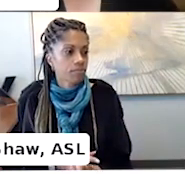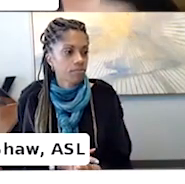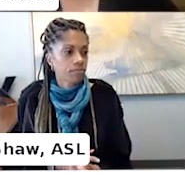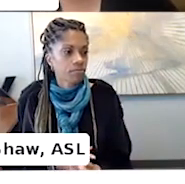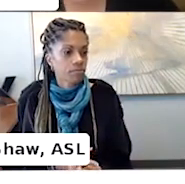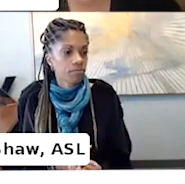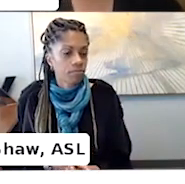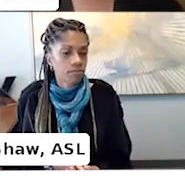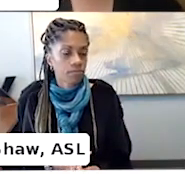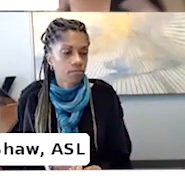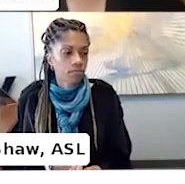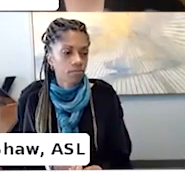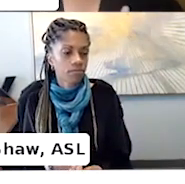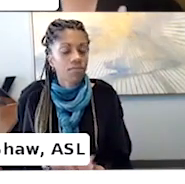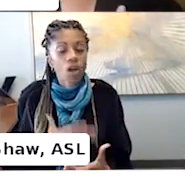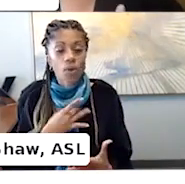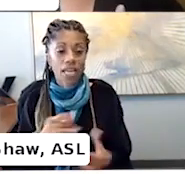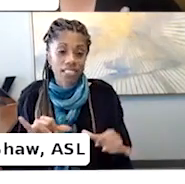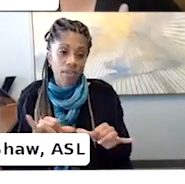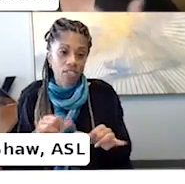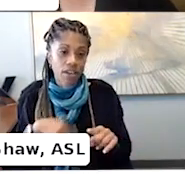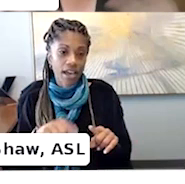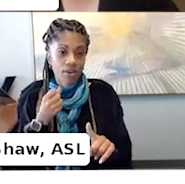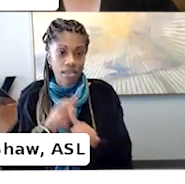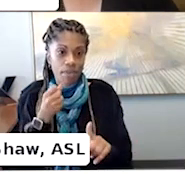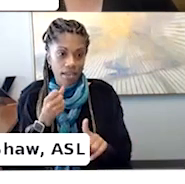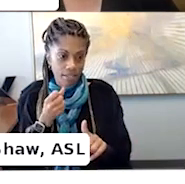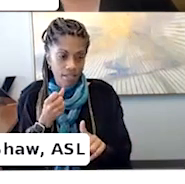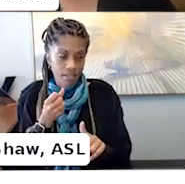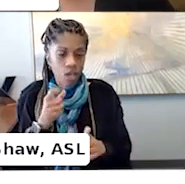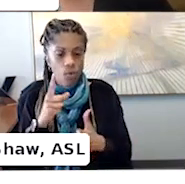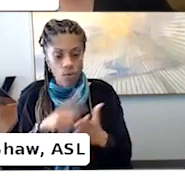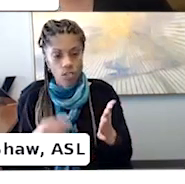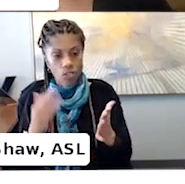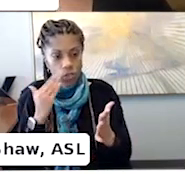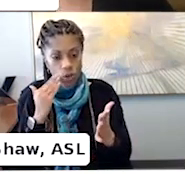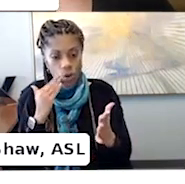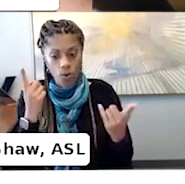course, like we like to measure our impact. We like to know, is this working? What's happening when people listen